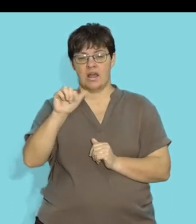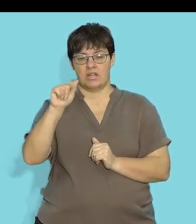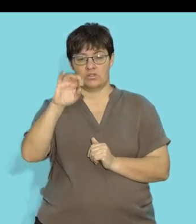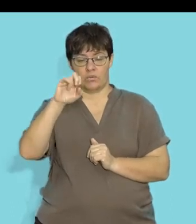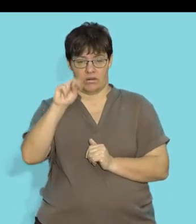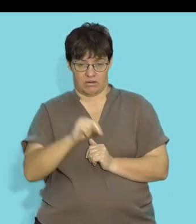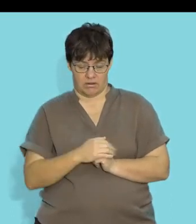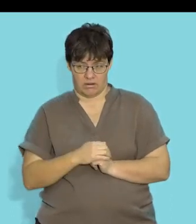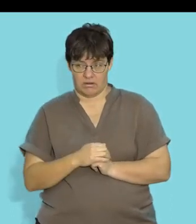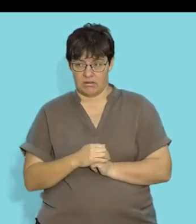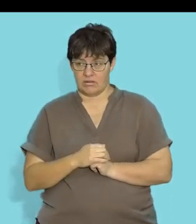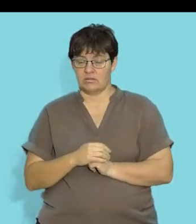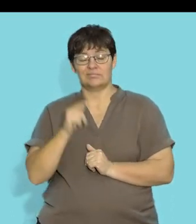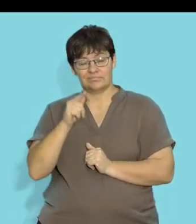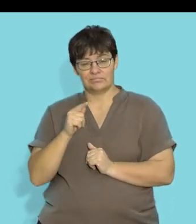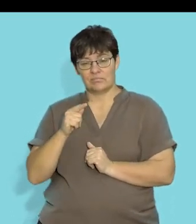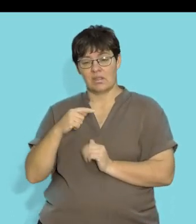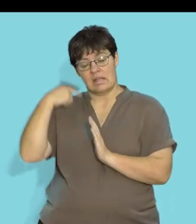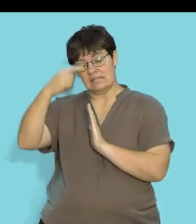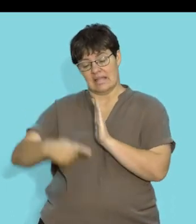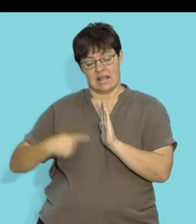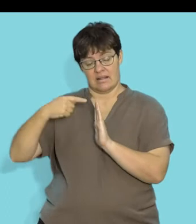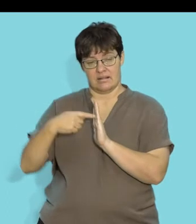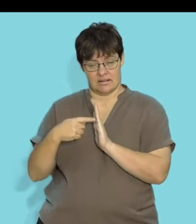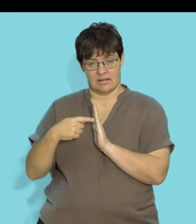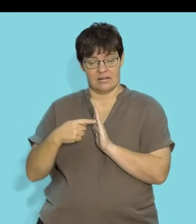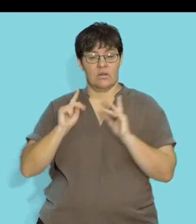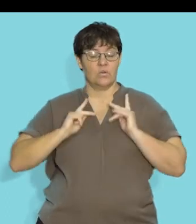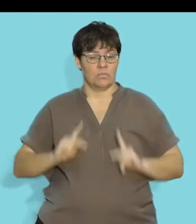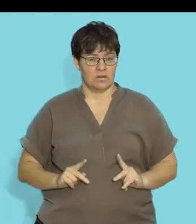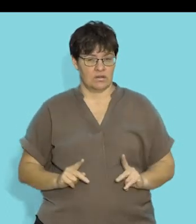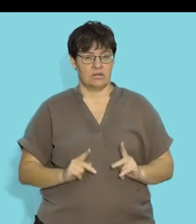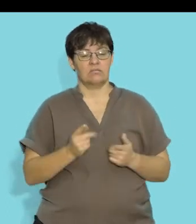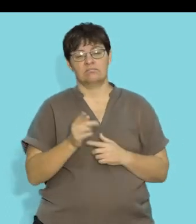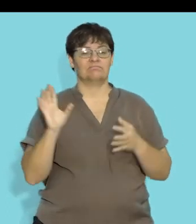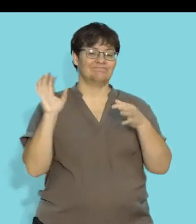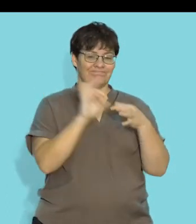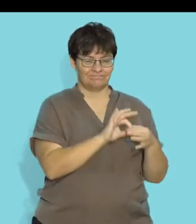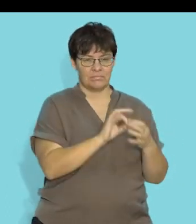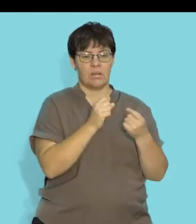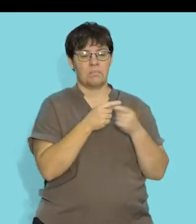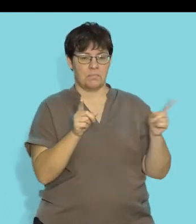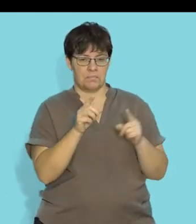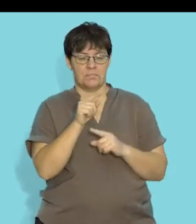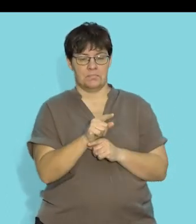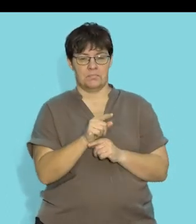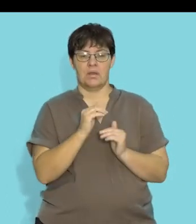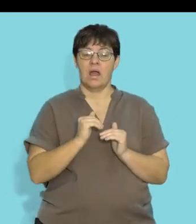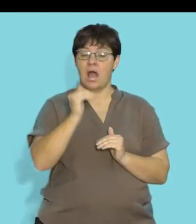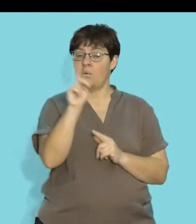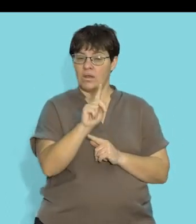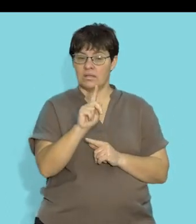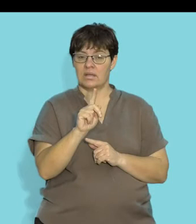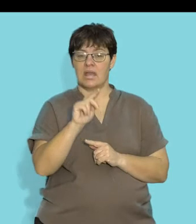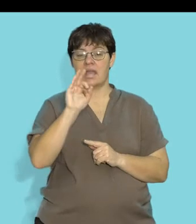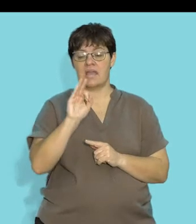ovulation. And we notice that in the cycles that we illustrated early on in humans, ovulation is linked to the release of